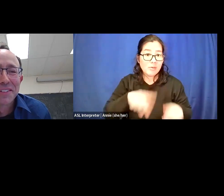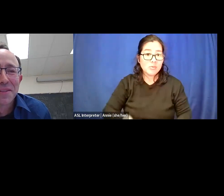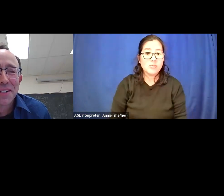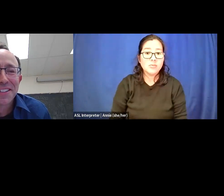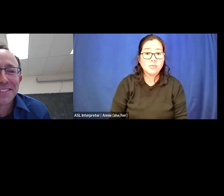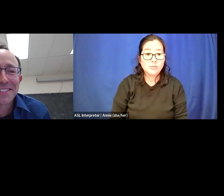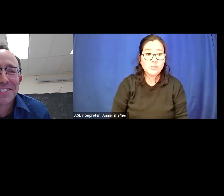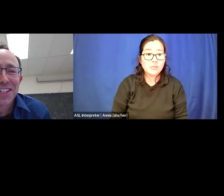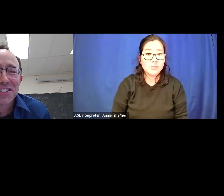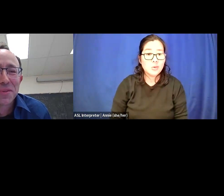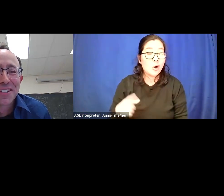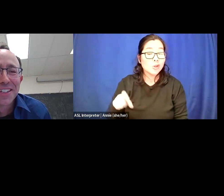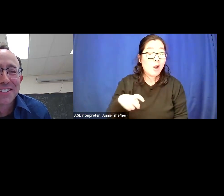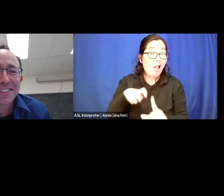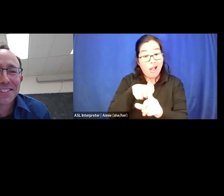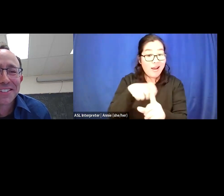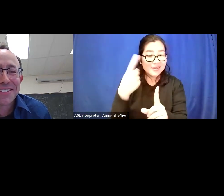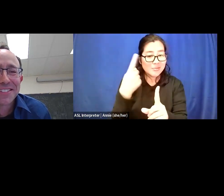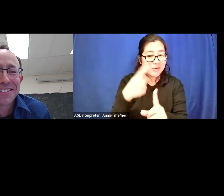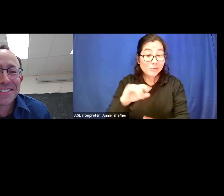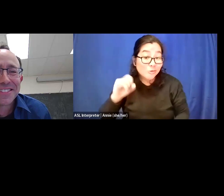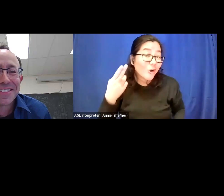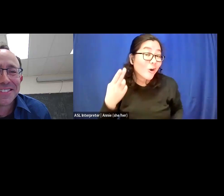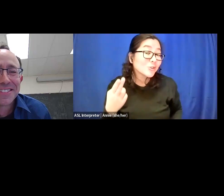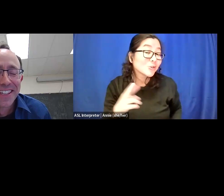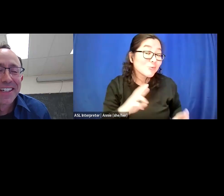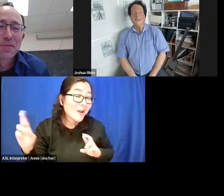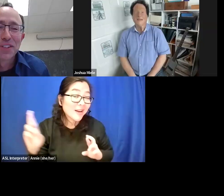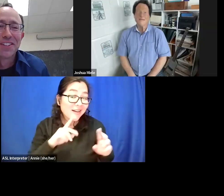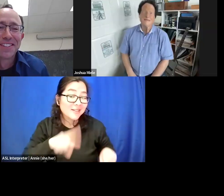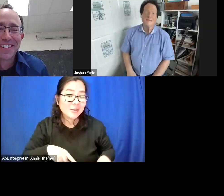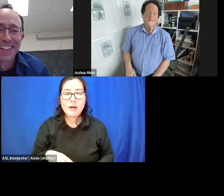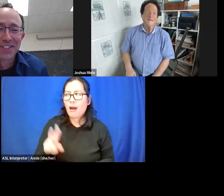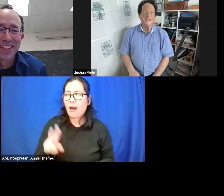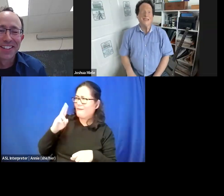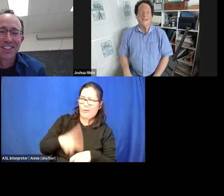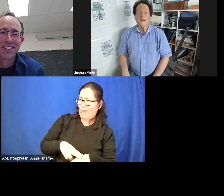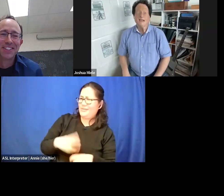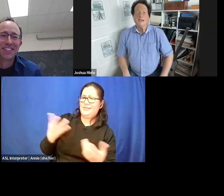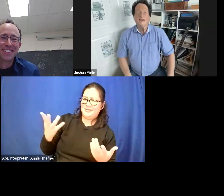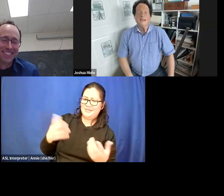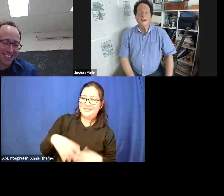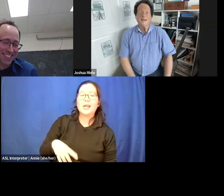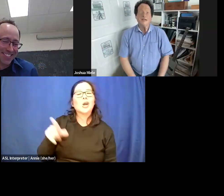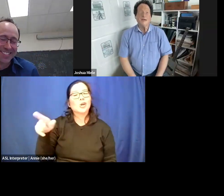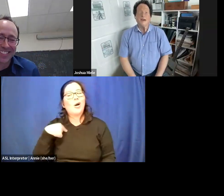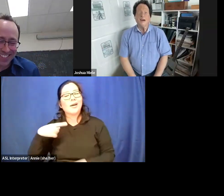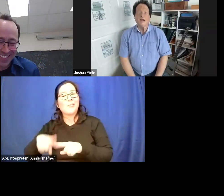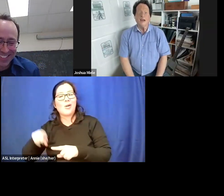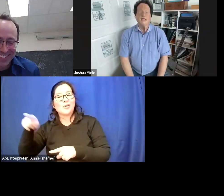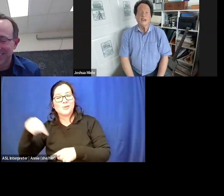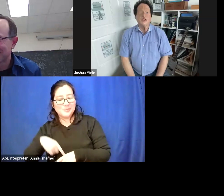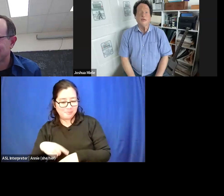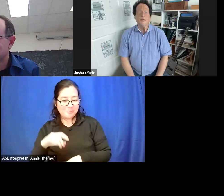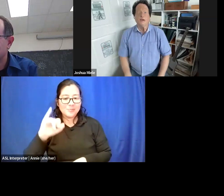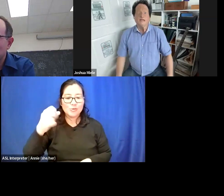Should I pick somebody? Josh, do you want to tackle it? Of course. I figured you I could count on it. So, I